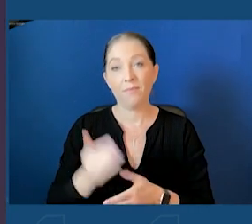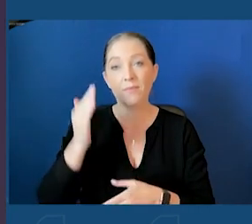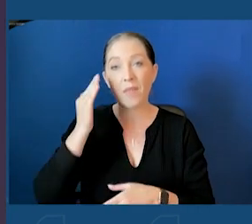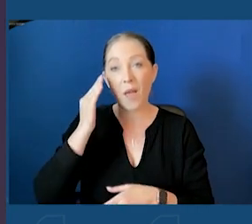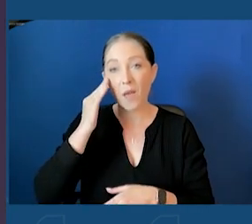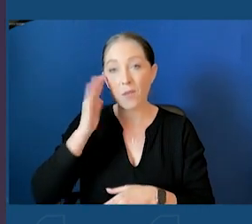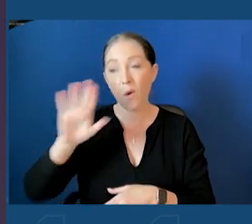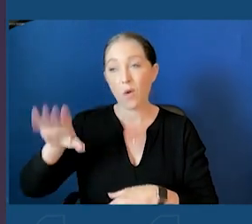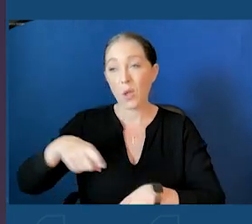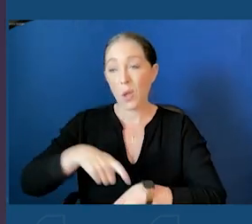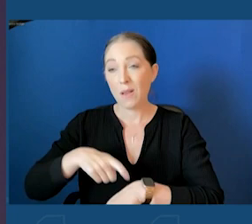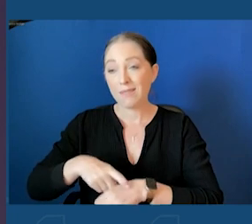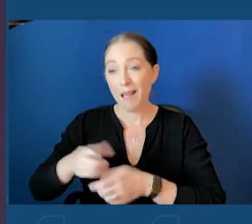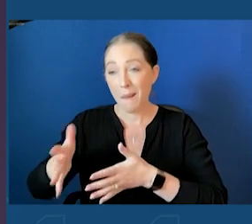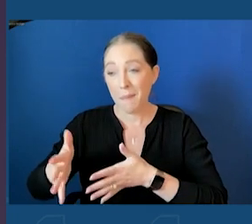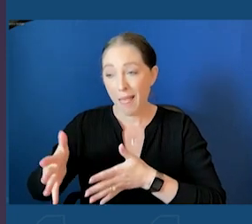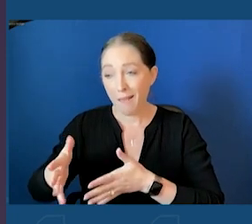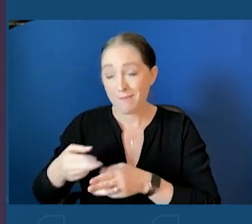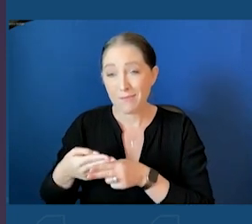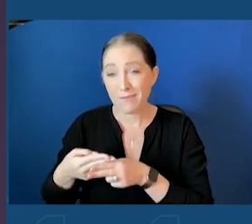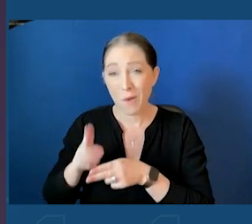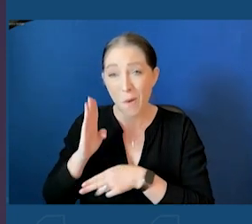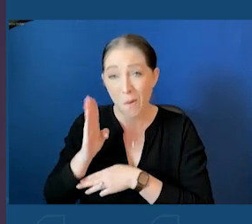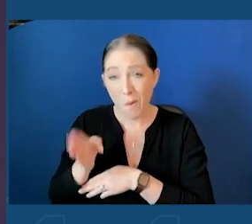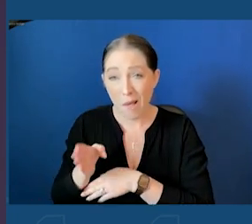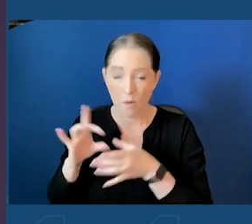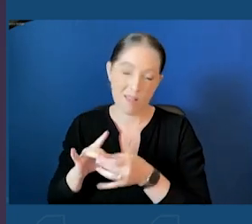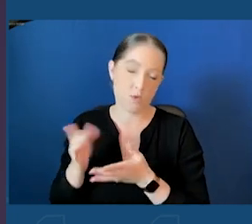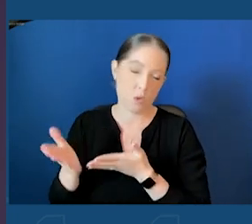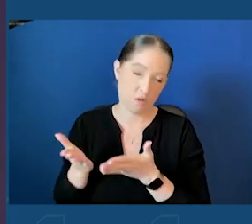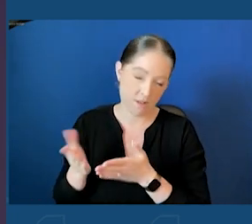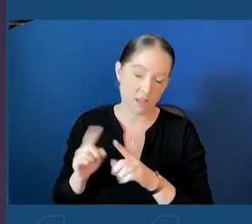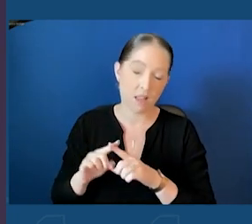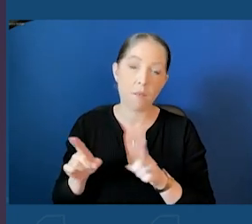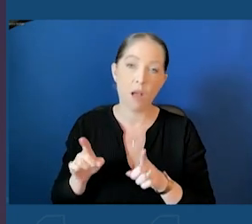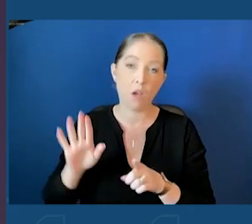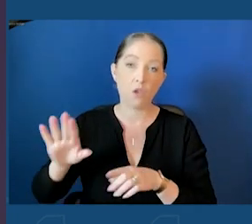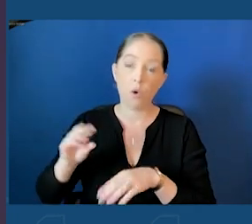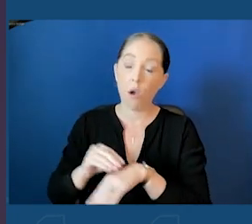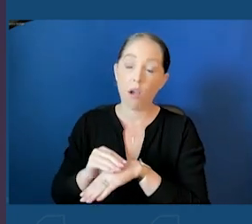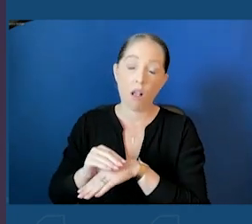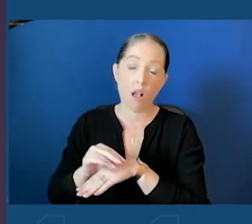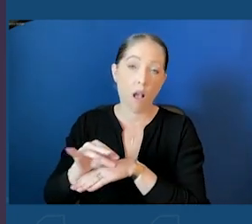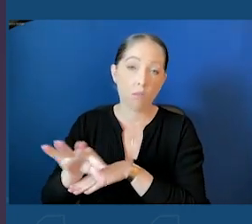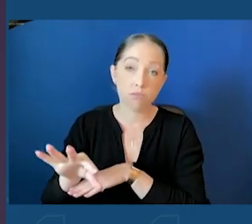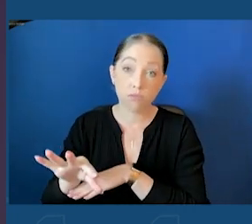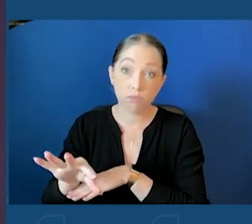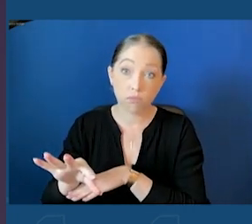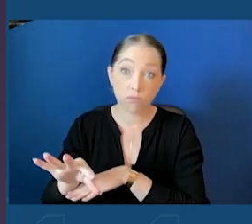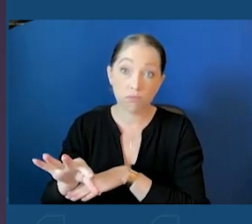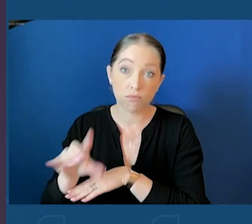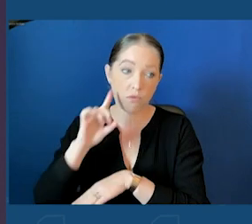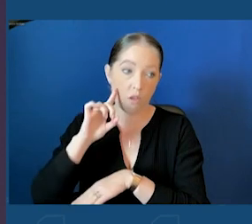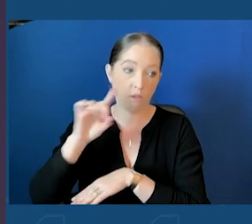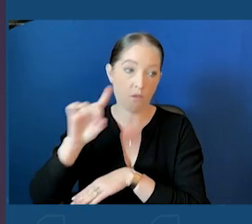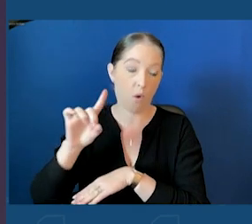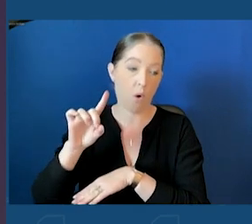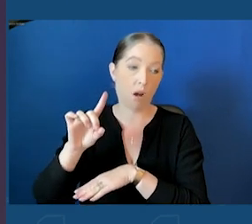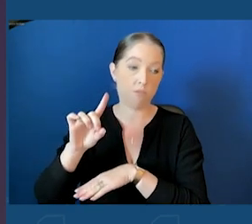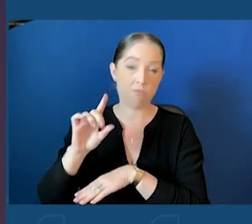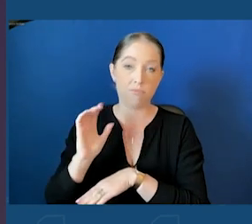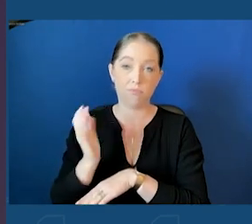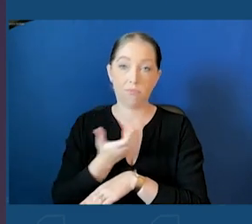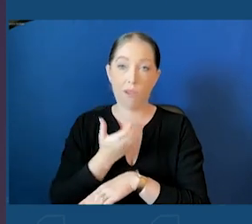is going to be brief in terms of your service, but the effect that you have had on the people of our state